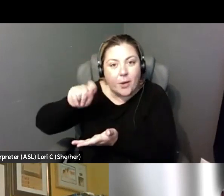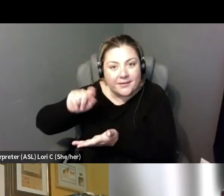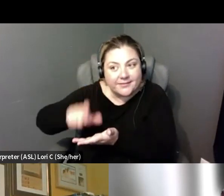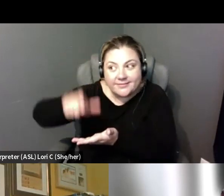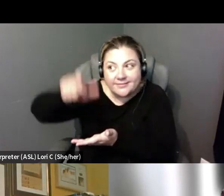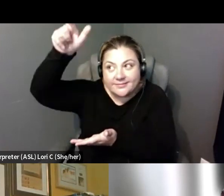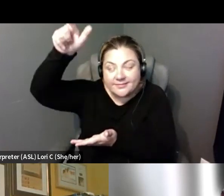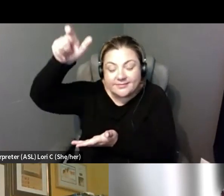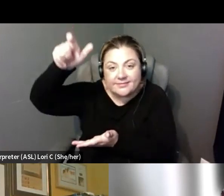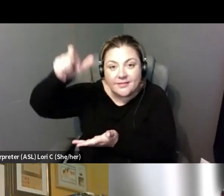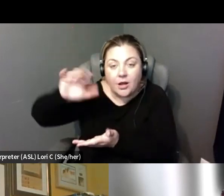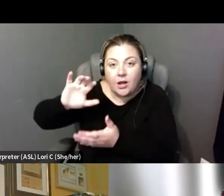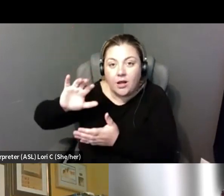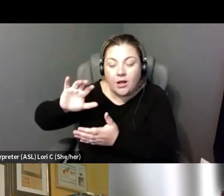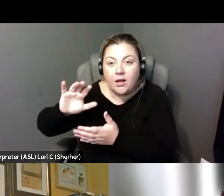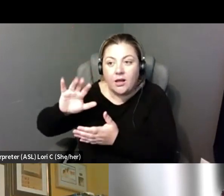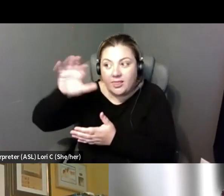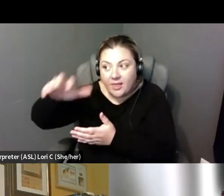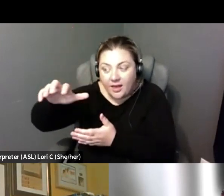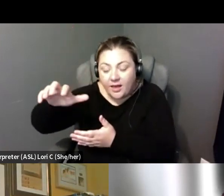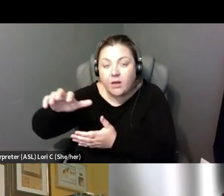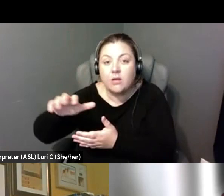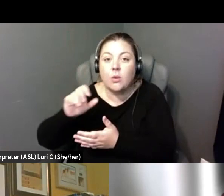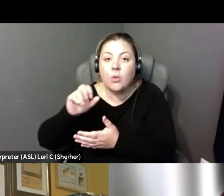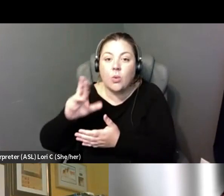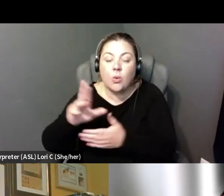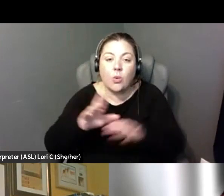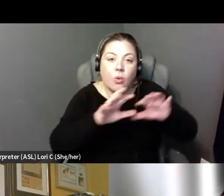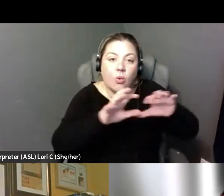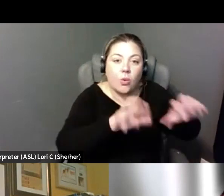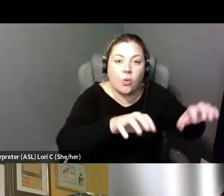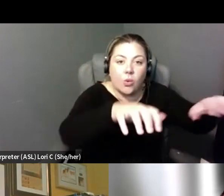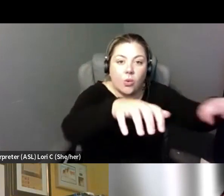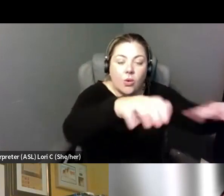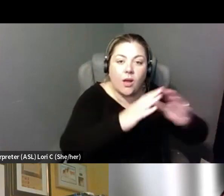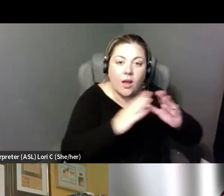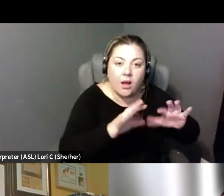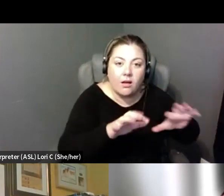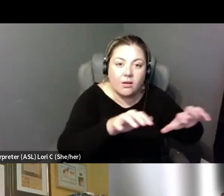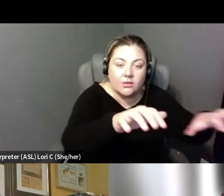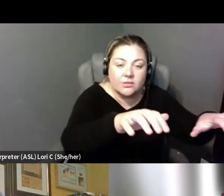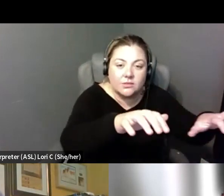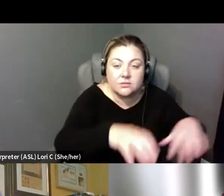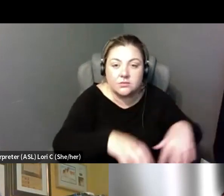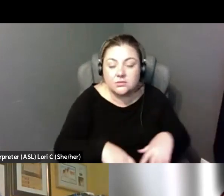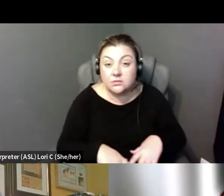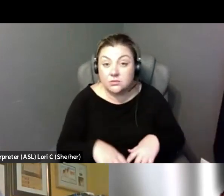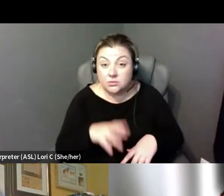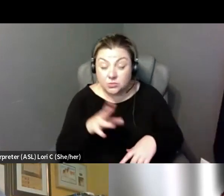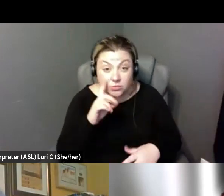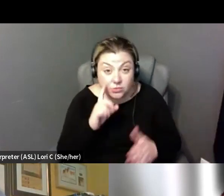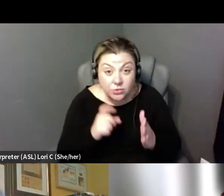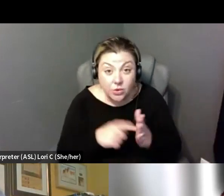buildings which are isolated? You see common themes which are more population-based versus having to do with concentration of population in